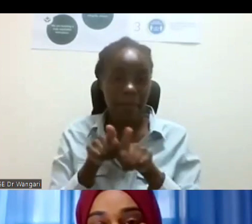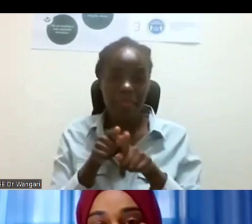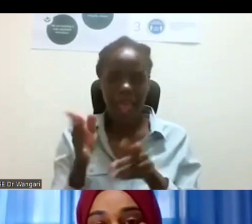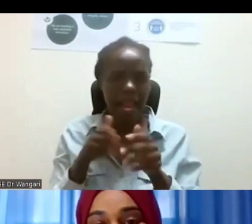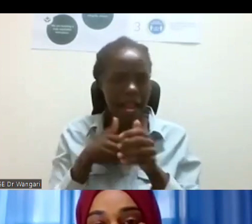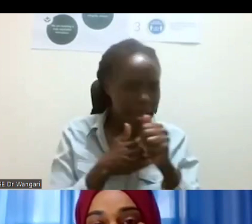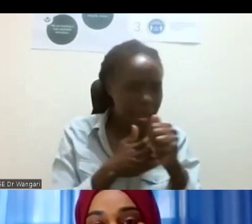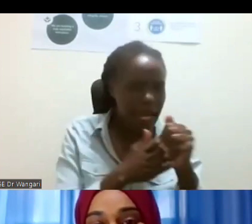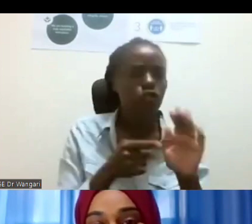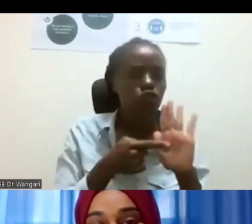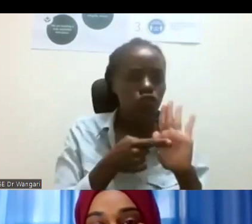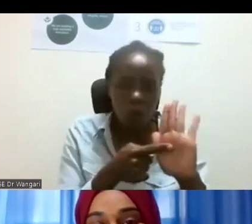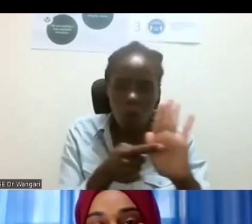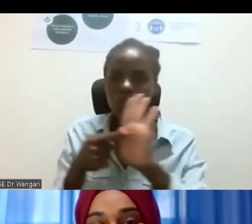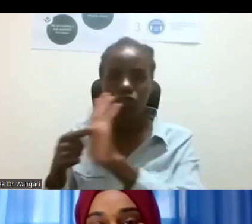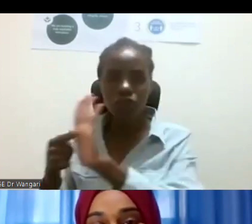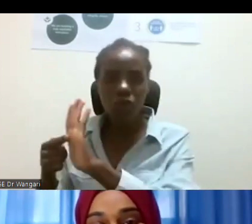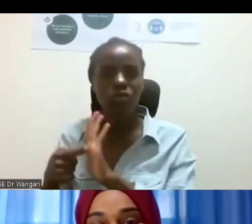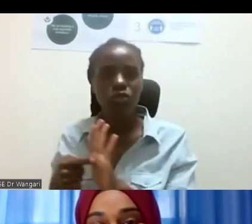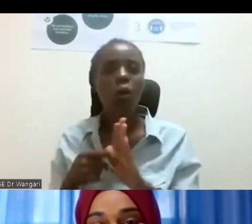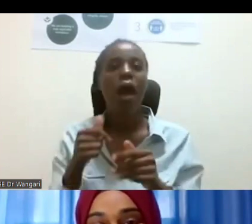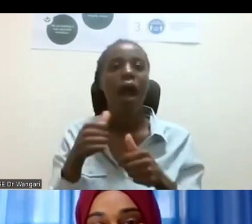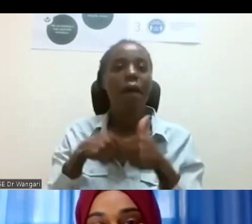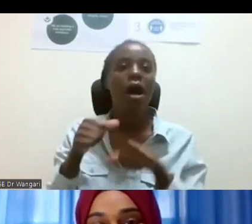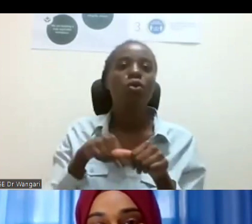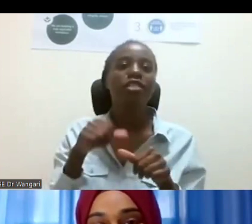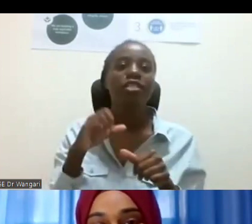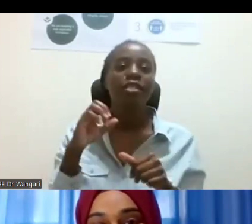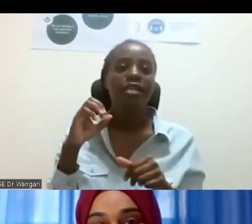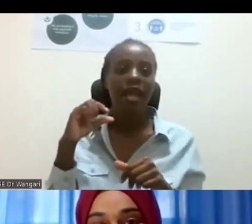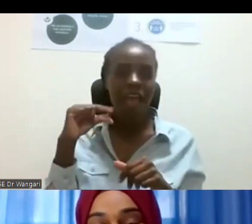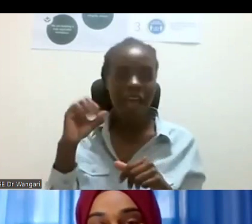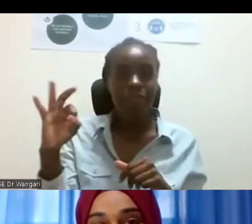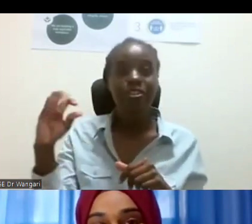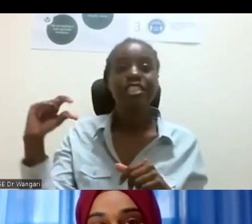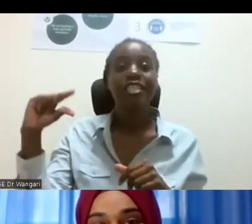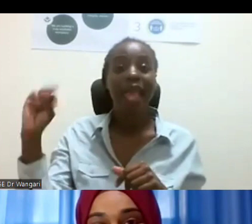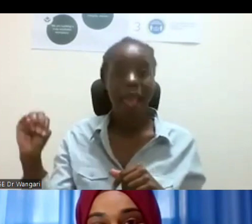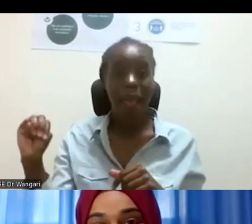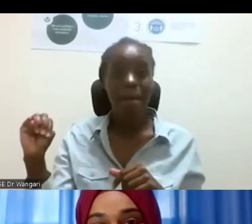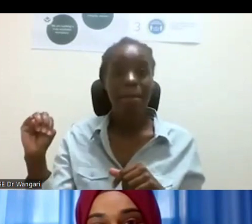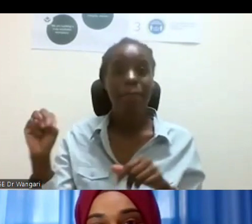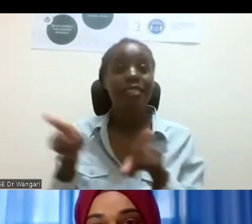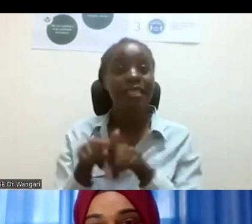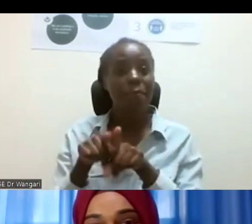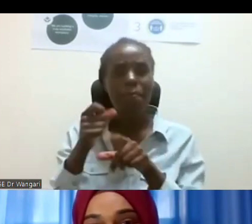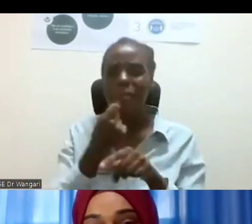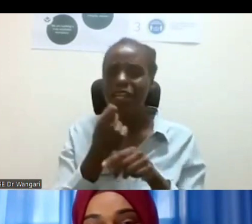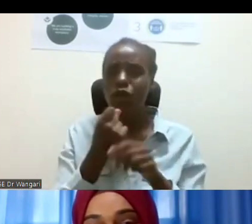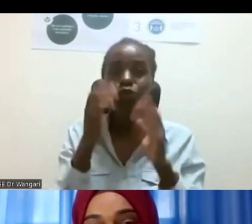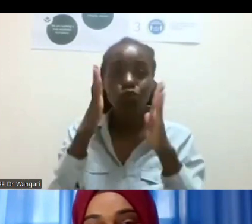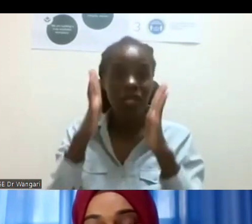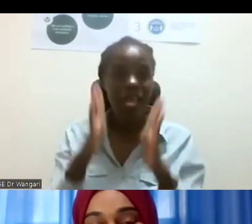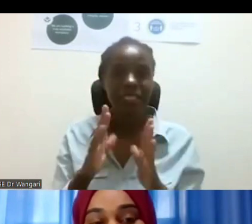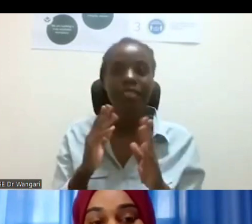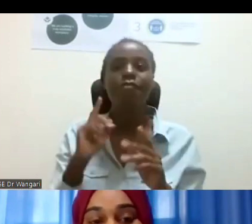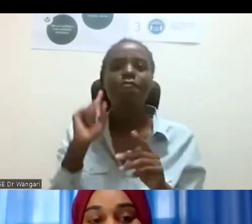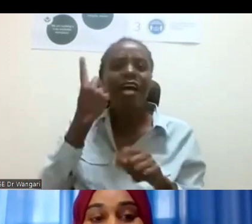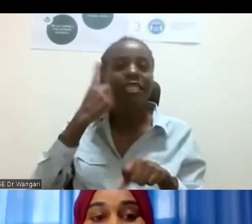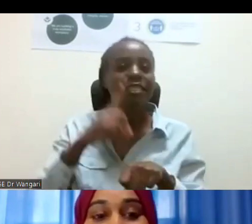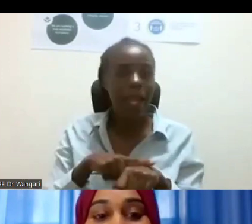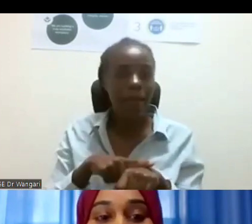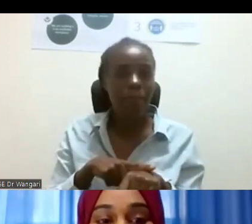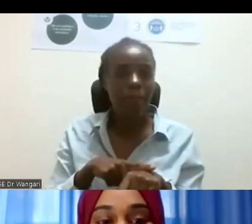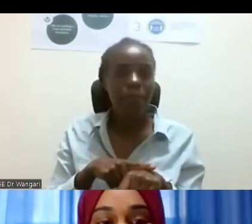actually introducing the subject of FGM to us medical students, and it's never been done before. And it was one